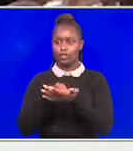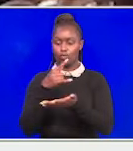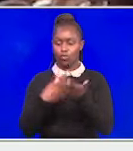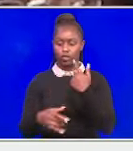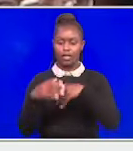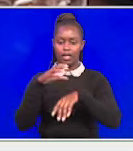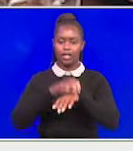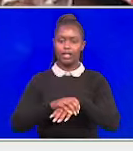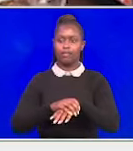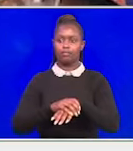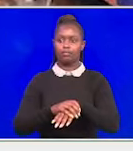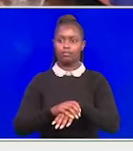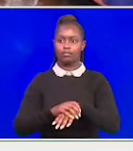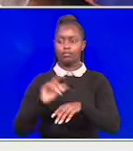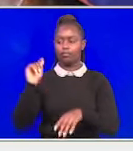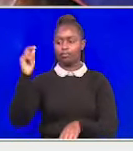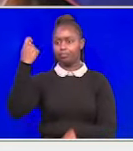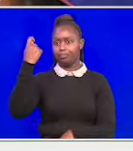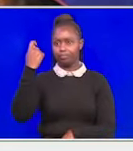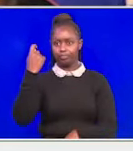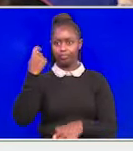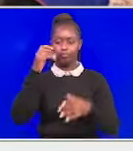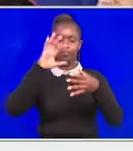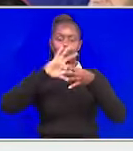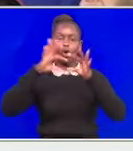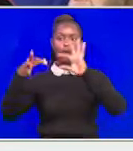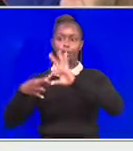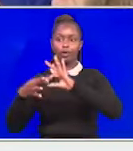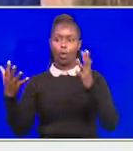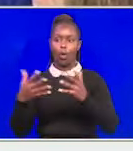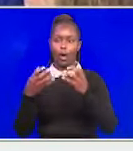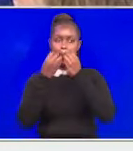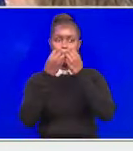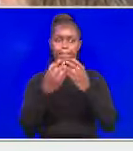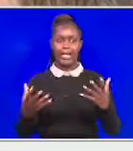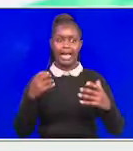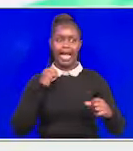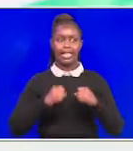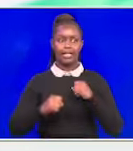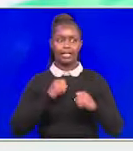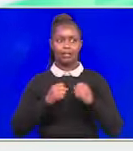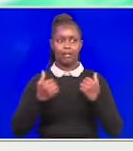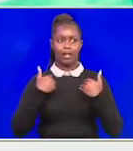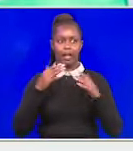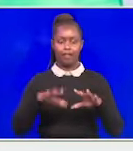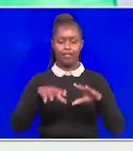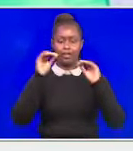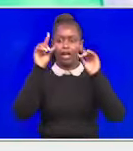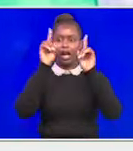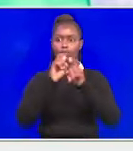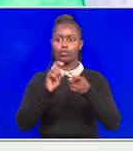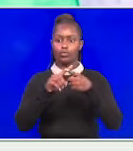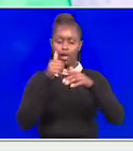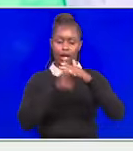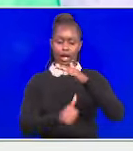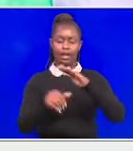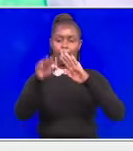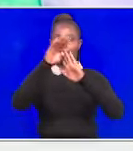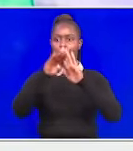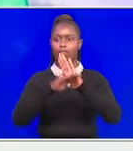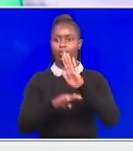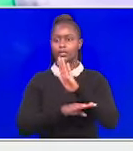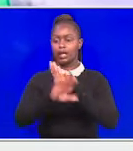in the 2024 Paris Olympics Games in what many athletic pundits have termed an underperformance by Team Kenya.